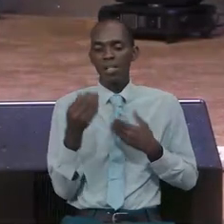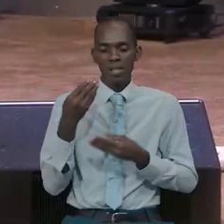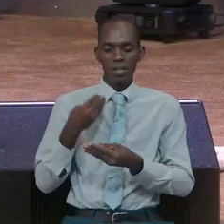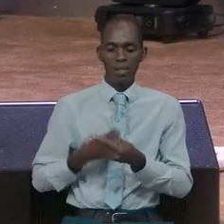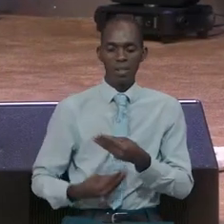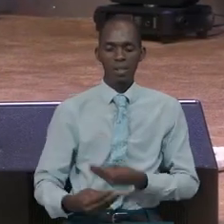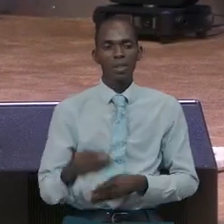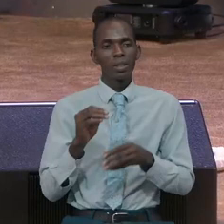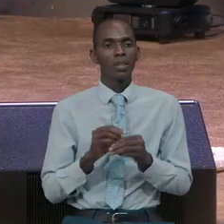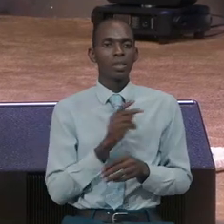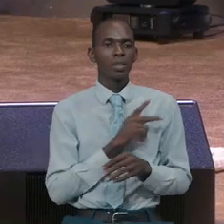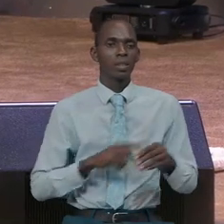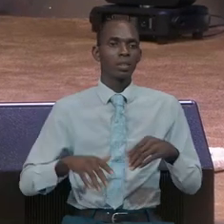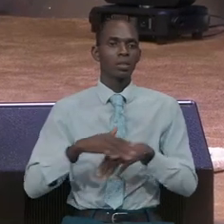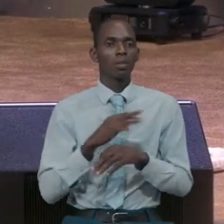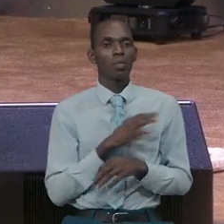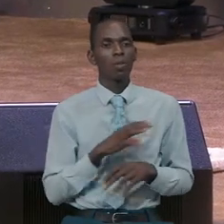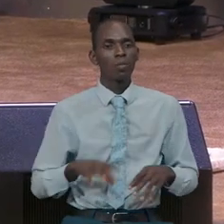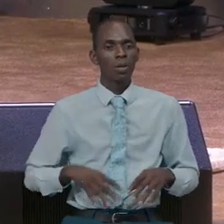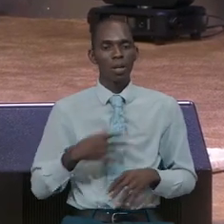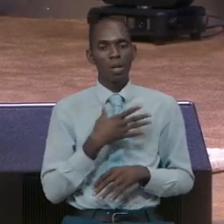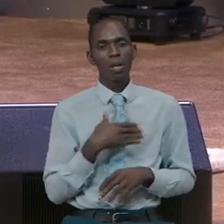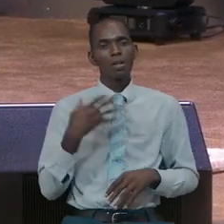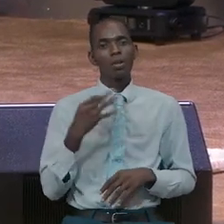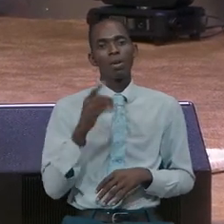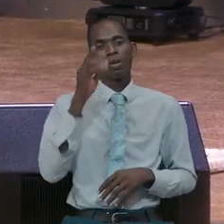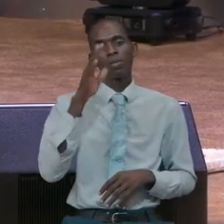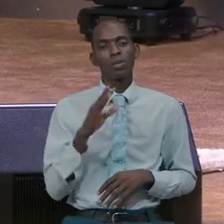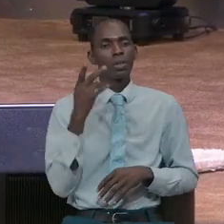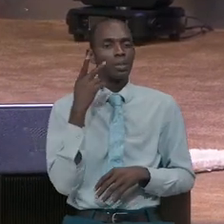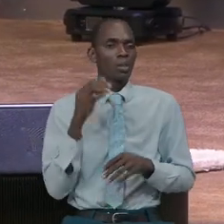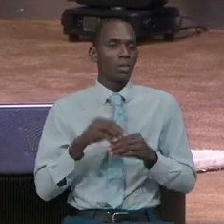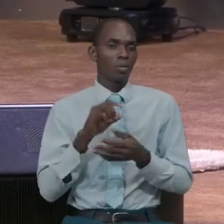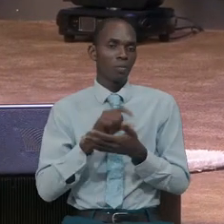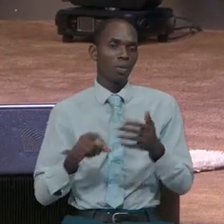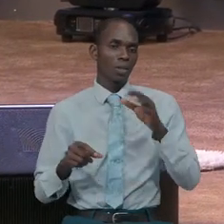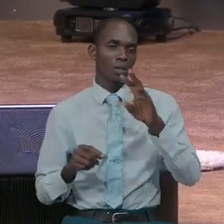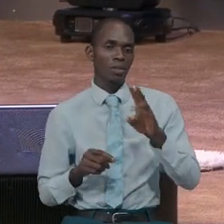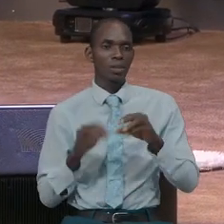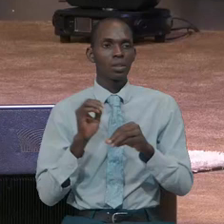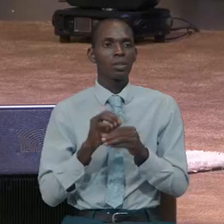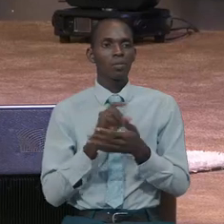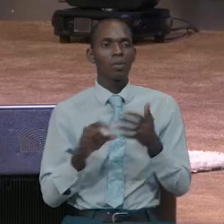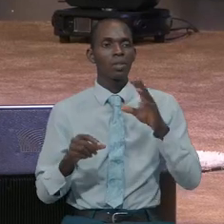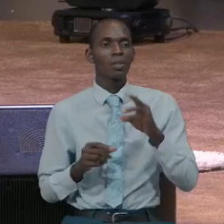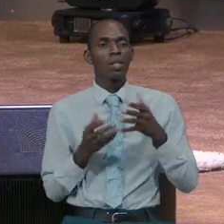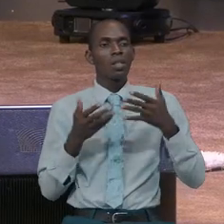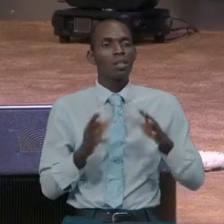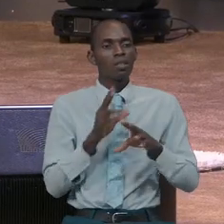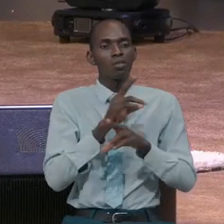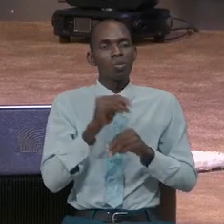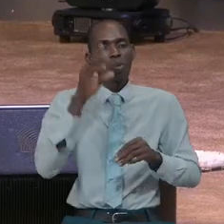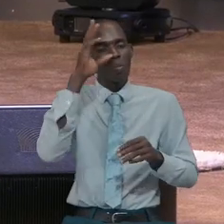the kingdom of Christ and of God. Look at verse 6. In verse 6 it says, let no